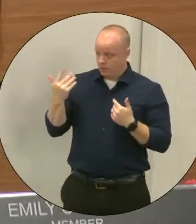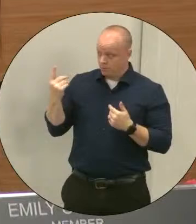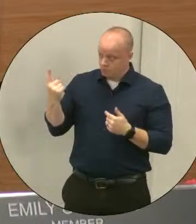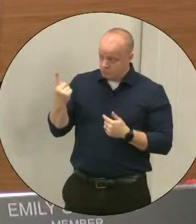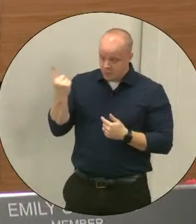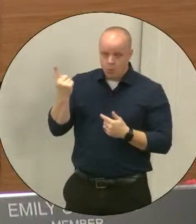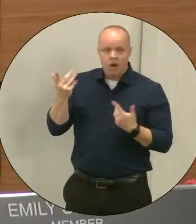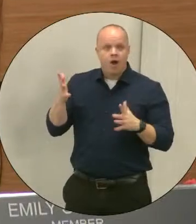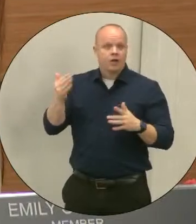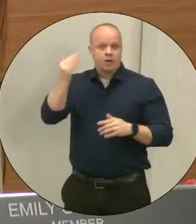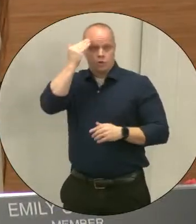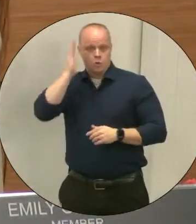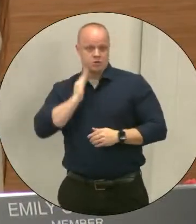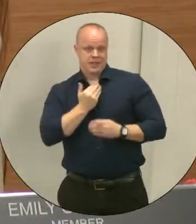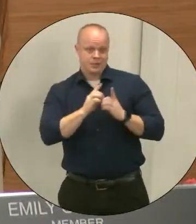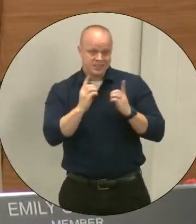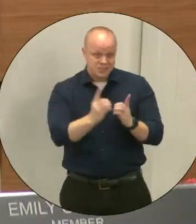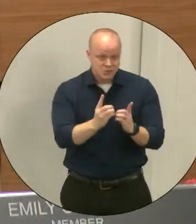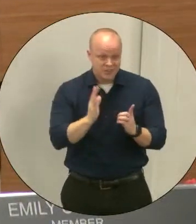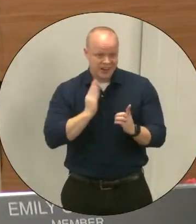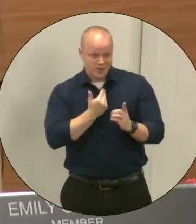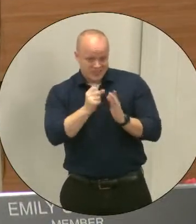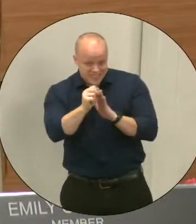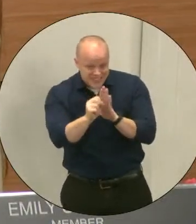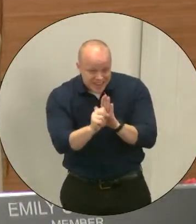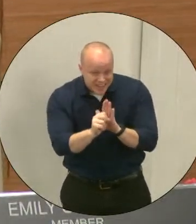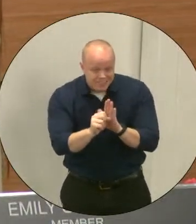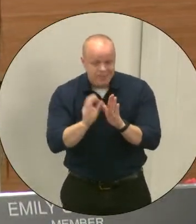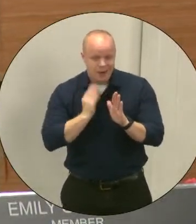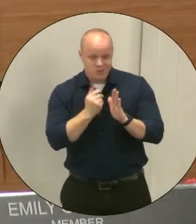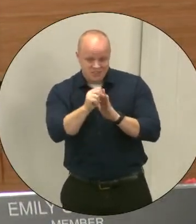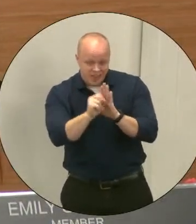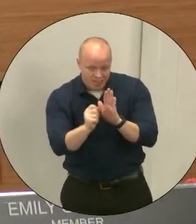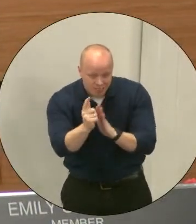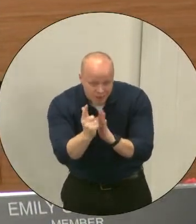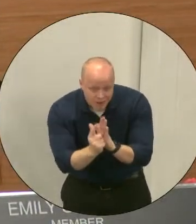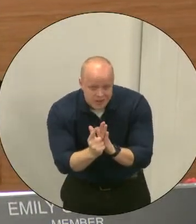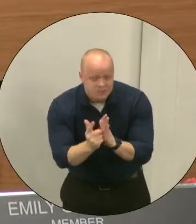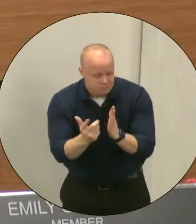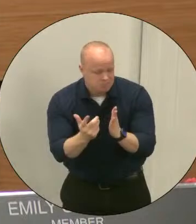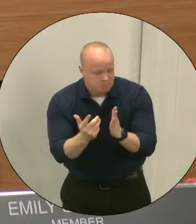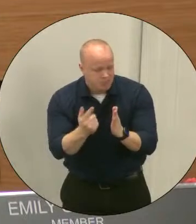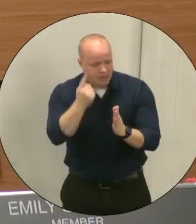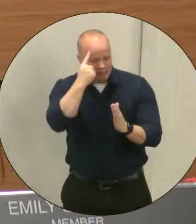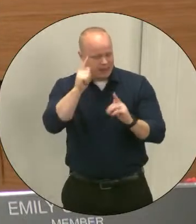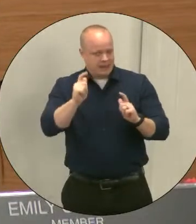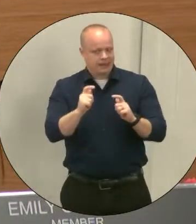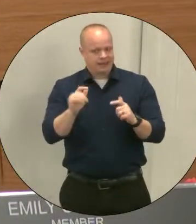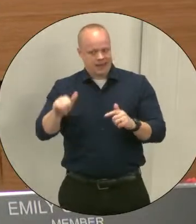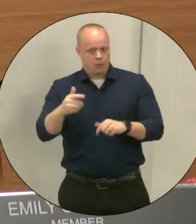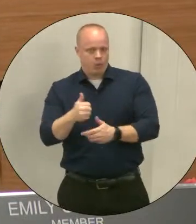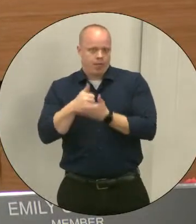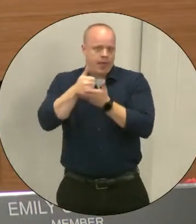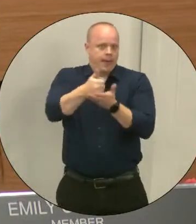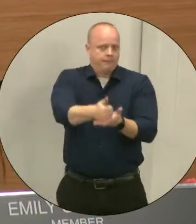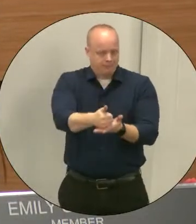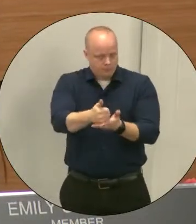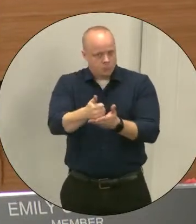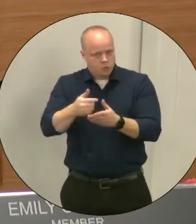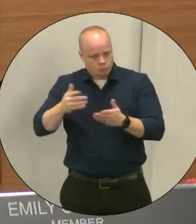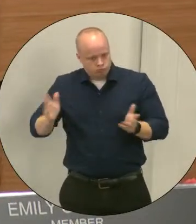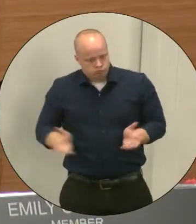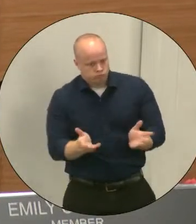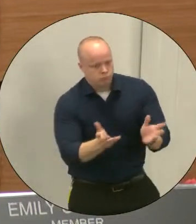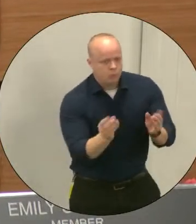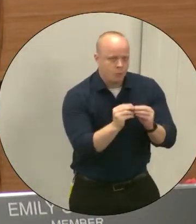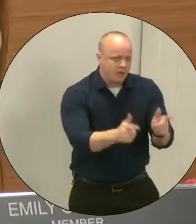district, knows our state laws, I think that's going to make a big difference in how quickly we can move this thing